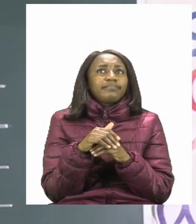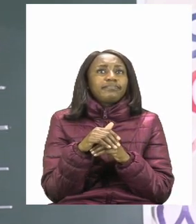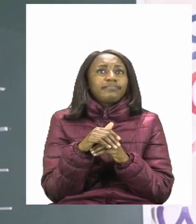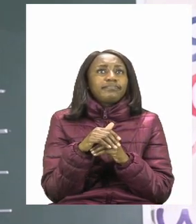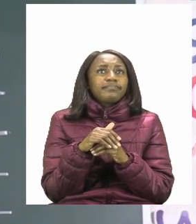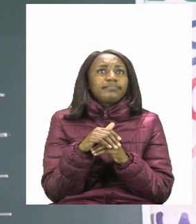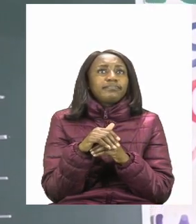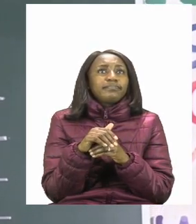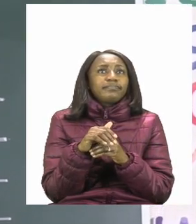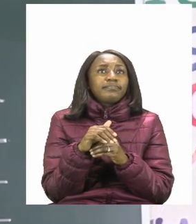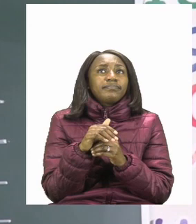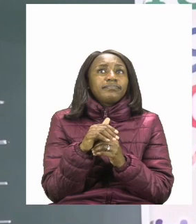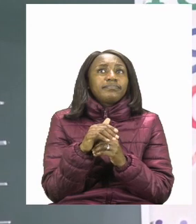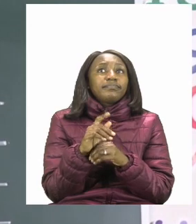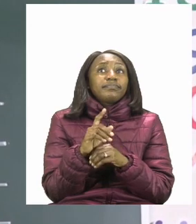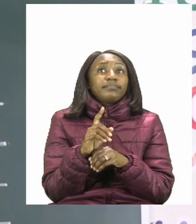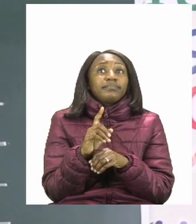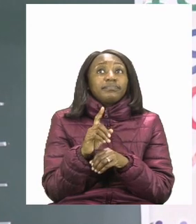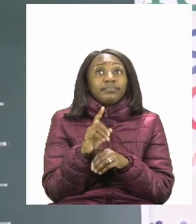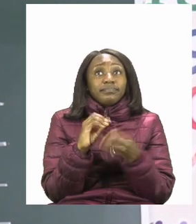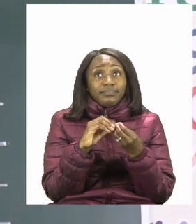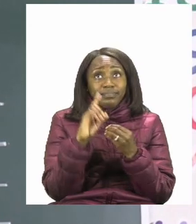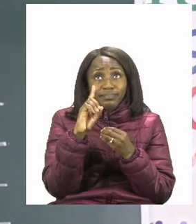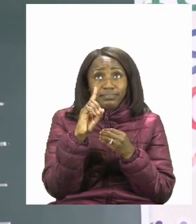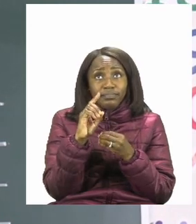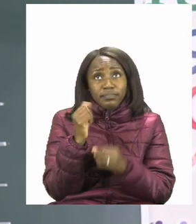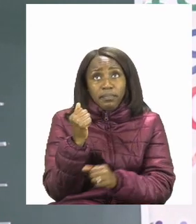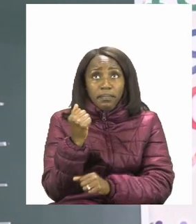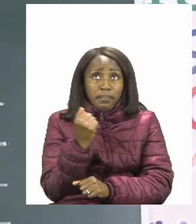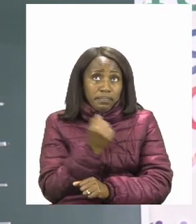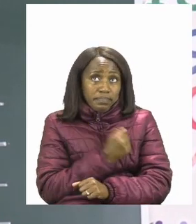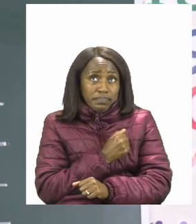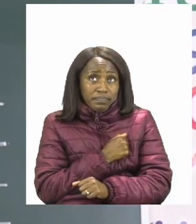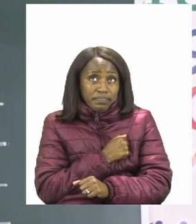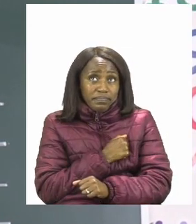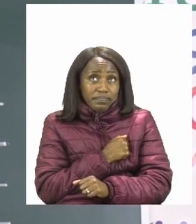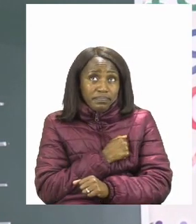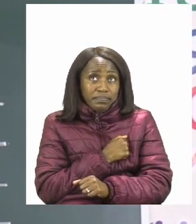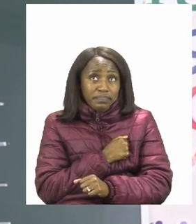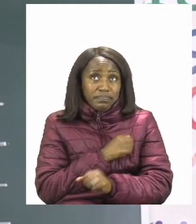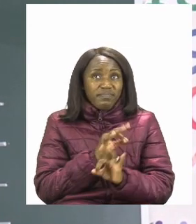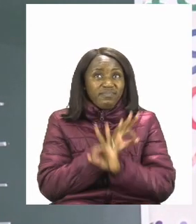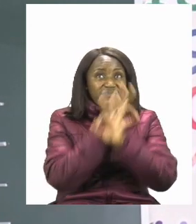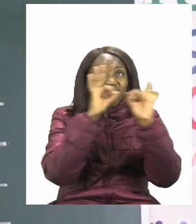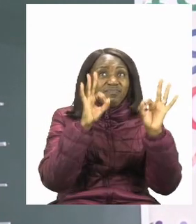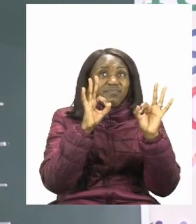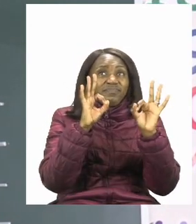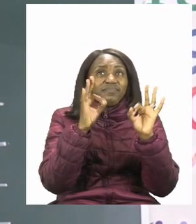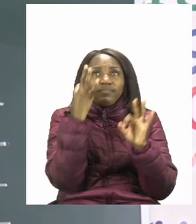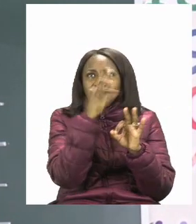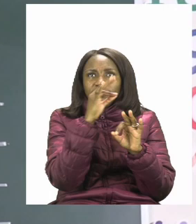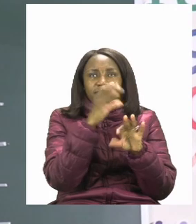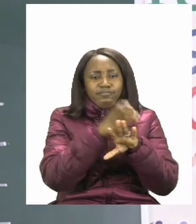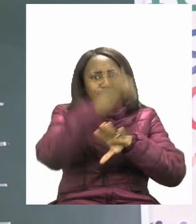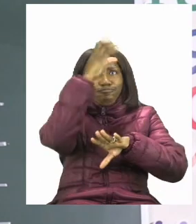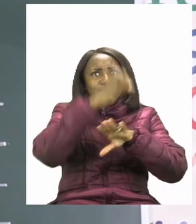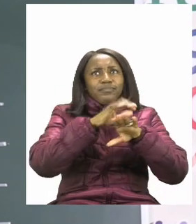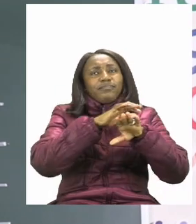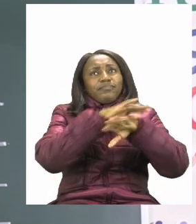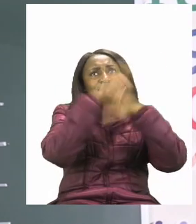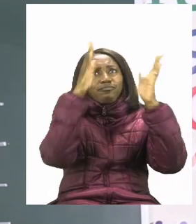is, Mother had a beautiful flower vase in the living